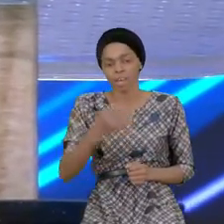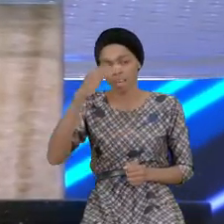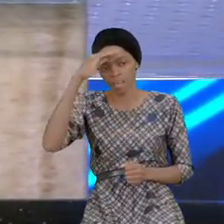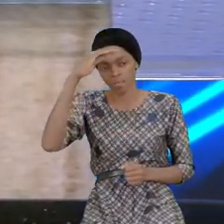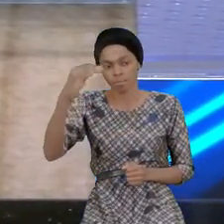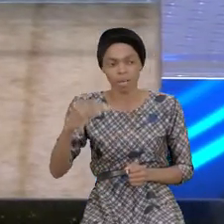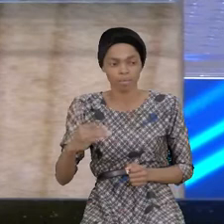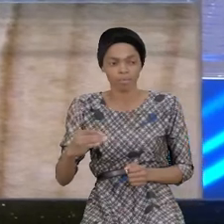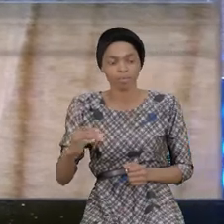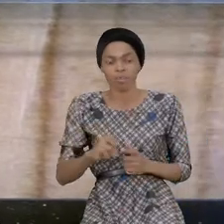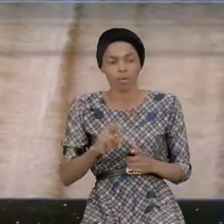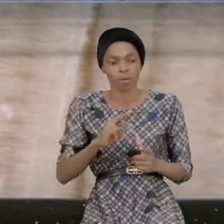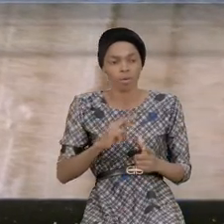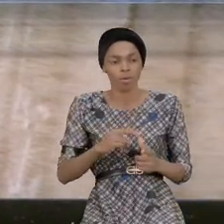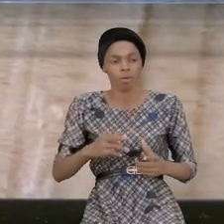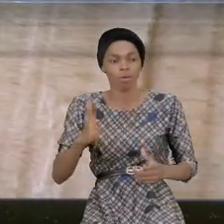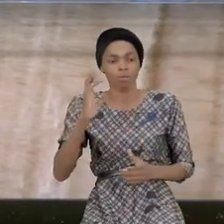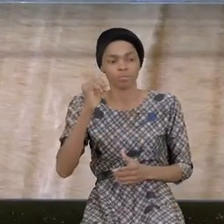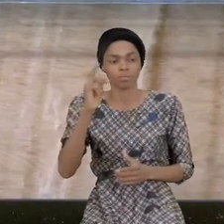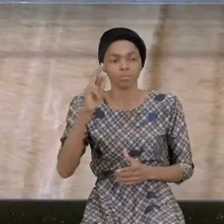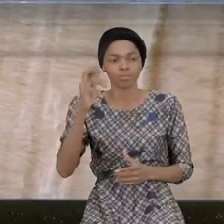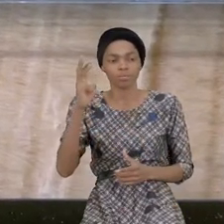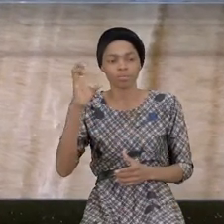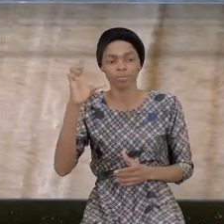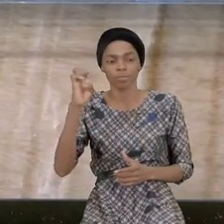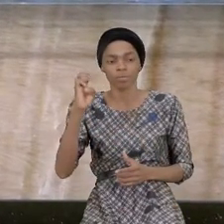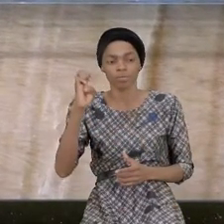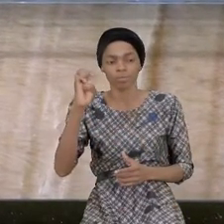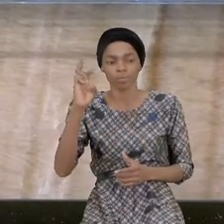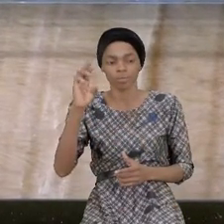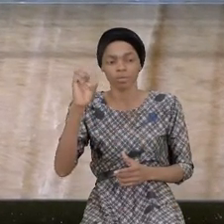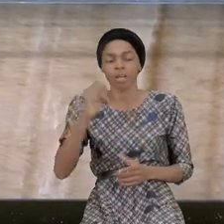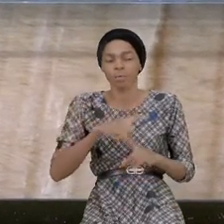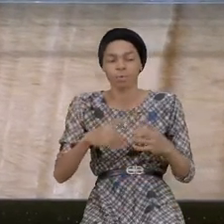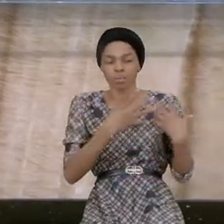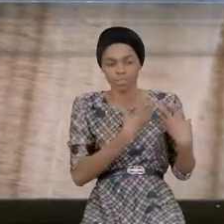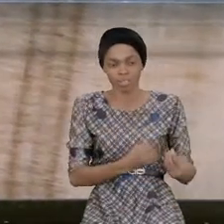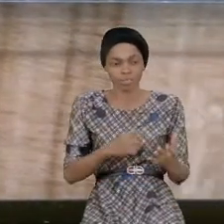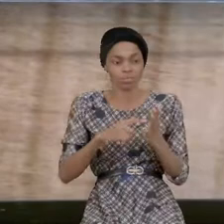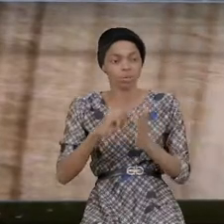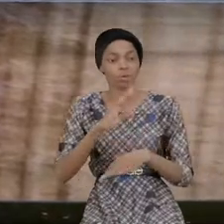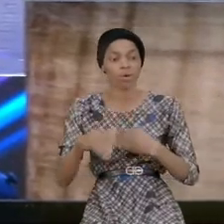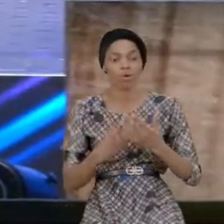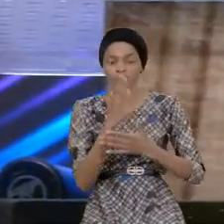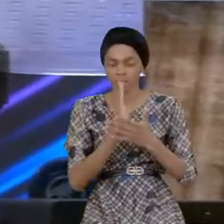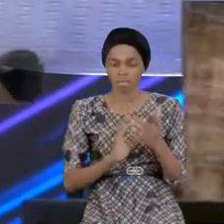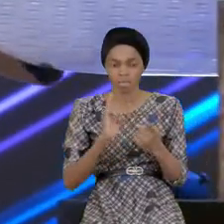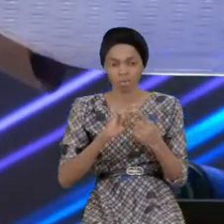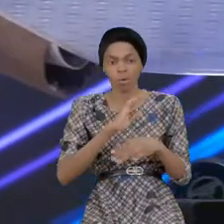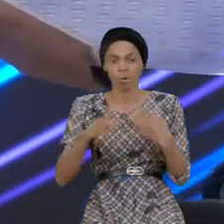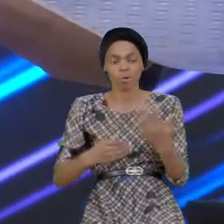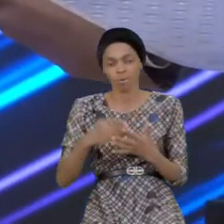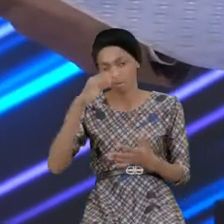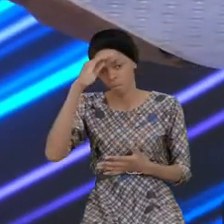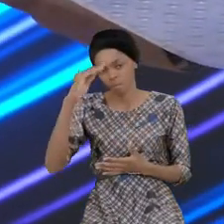but gentle, showing all meekness unto all men. And there's temperance in 1 Corinthians